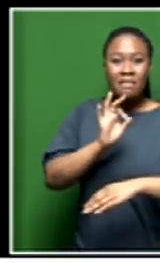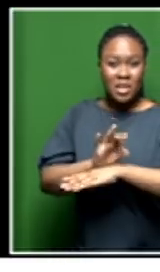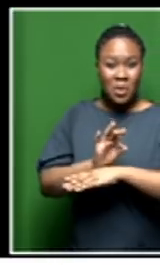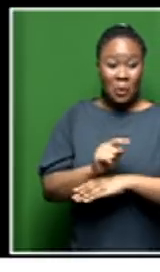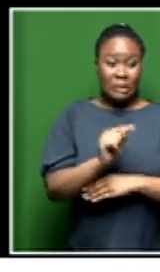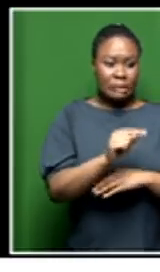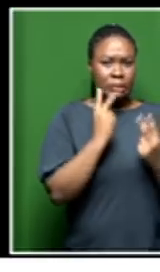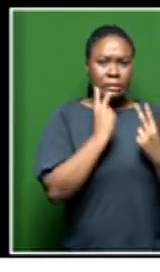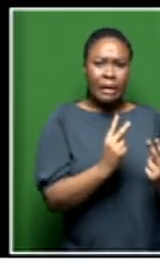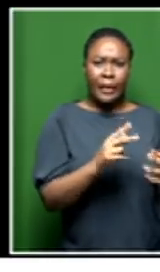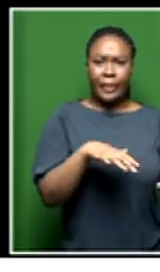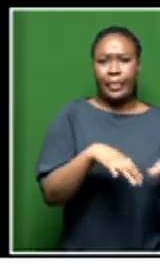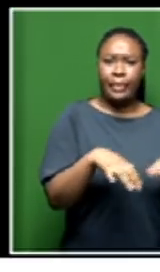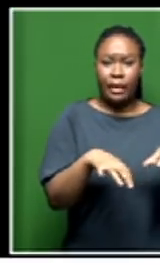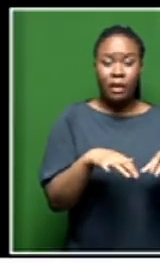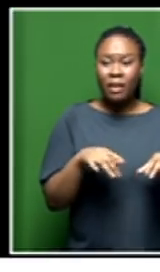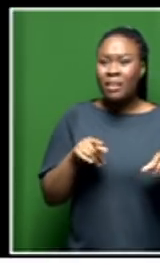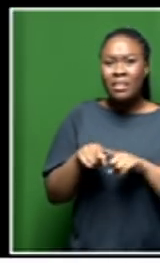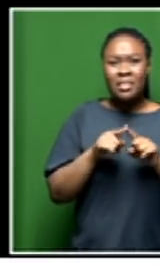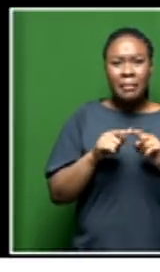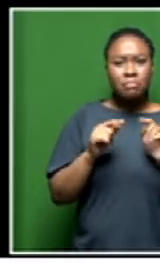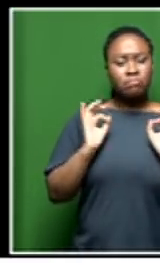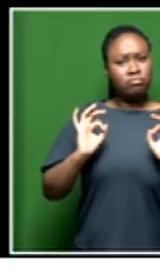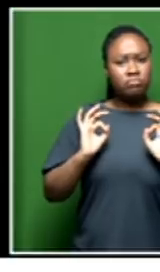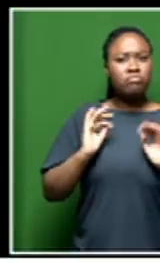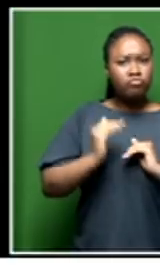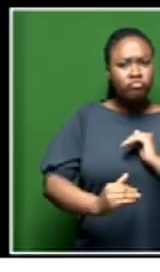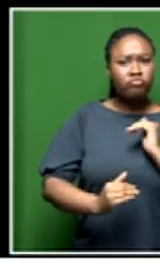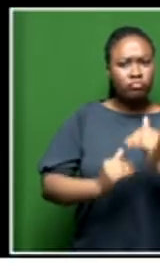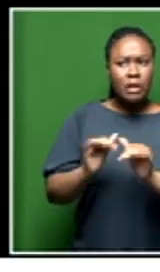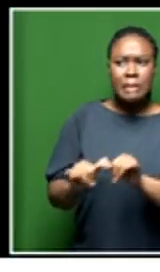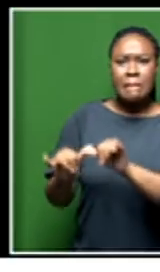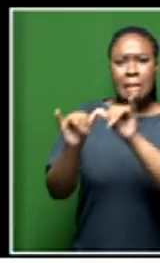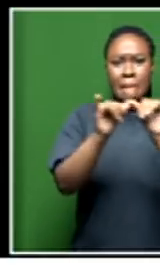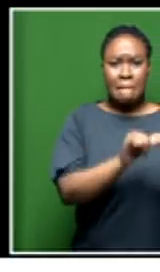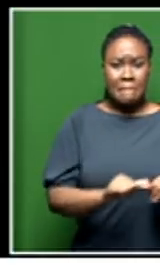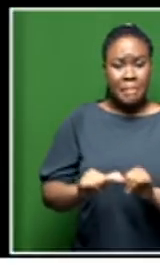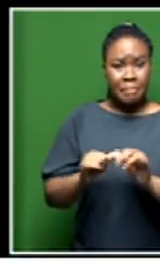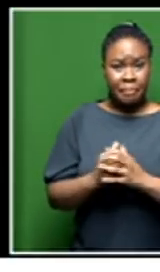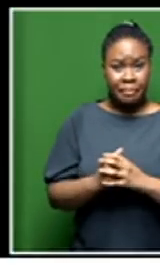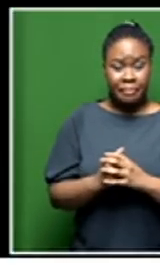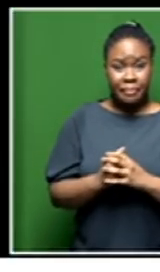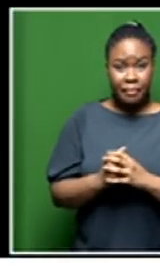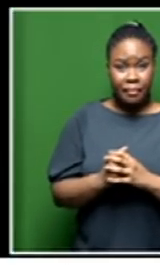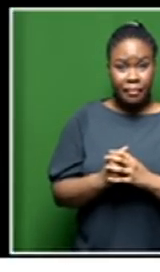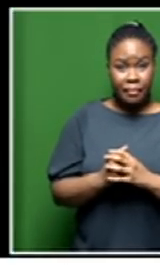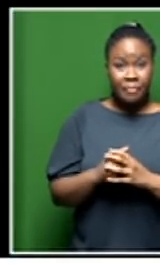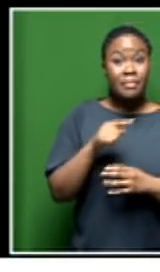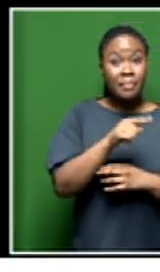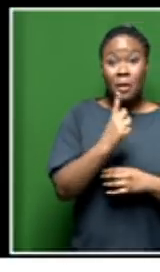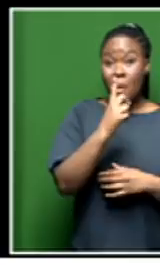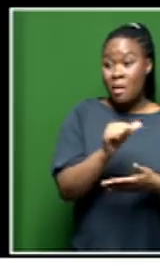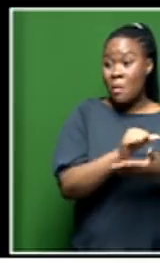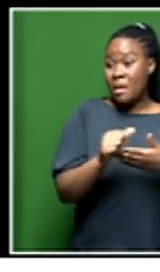you have likely pointed out to the inconsistency, the regional bloc ECOWAS suspended Burkina Faso over a week